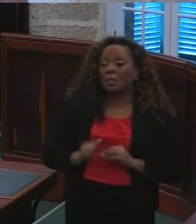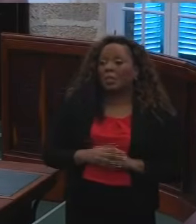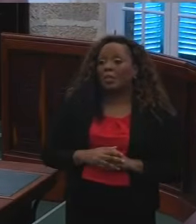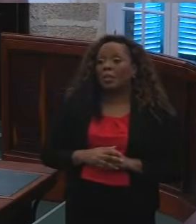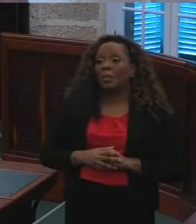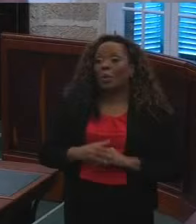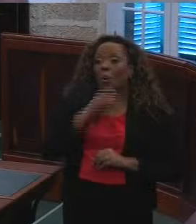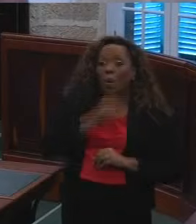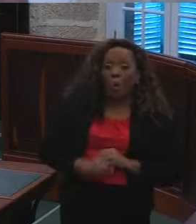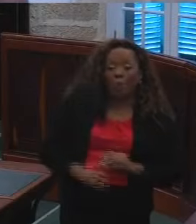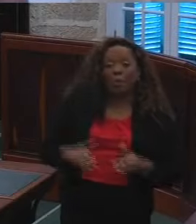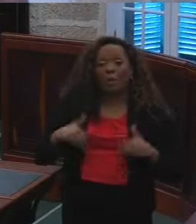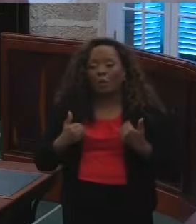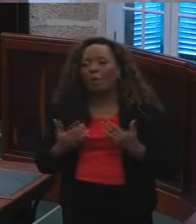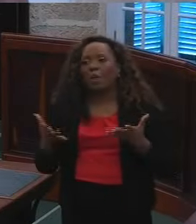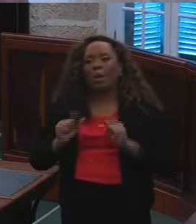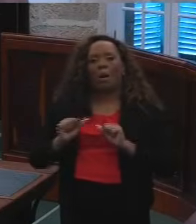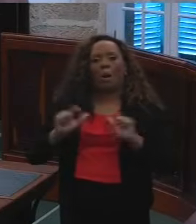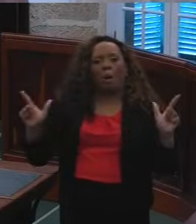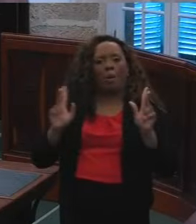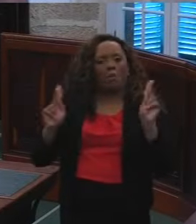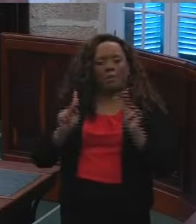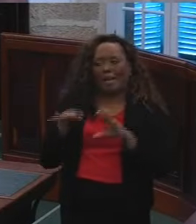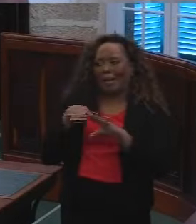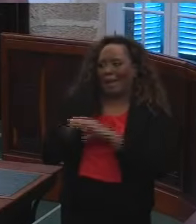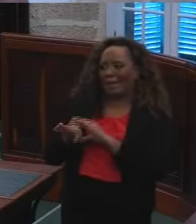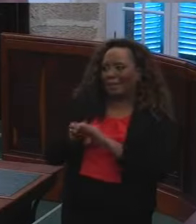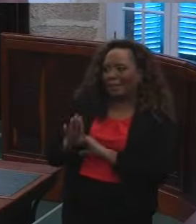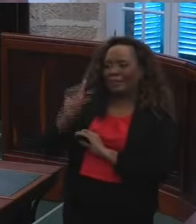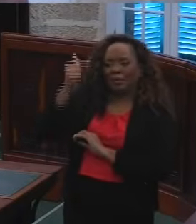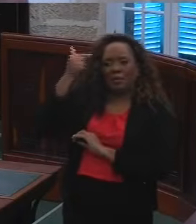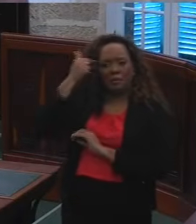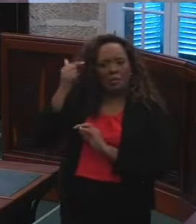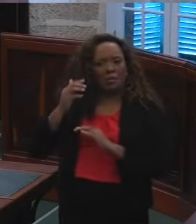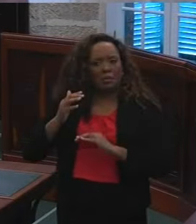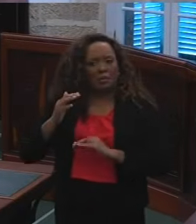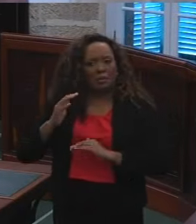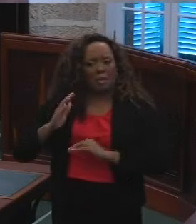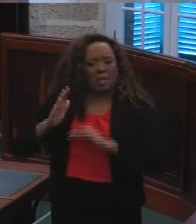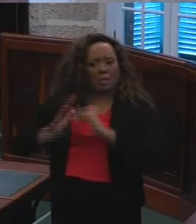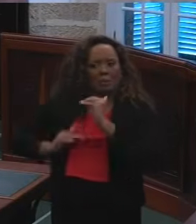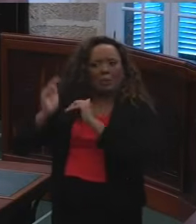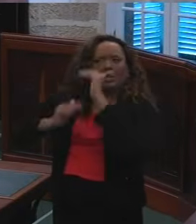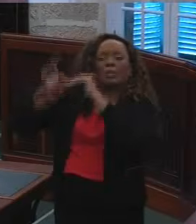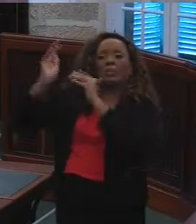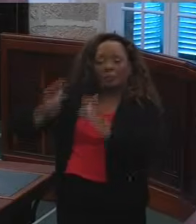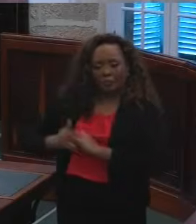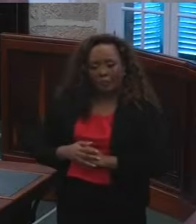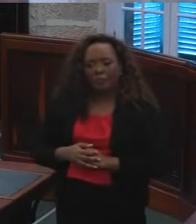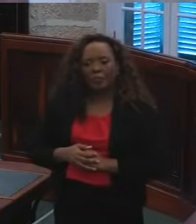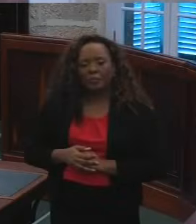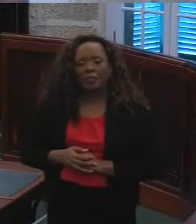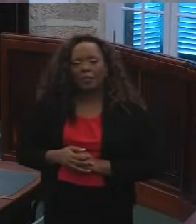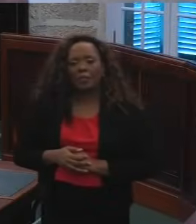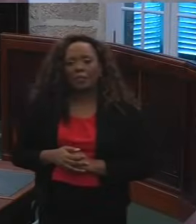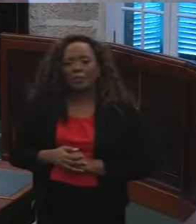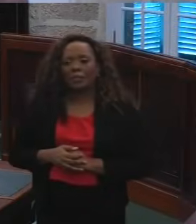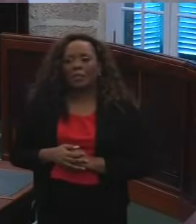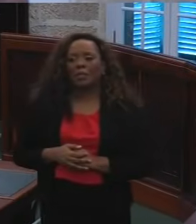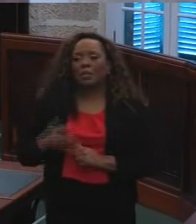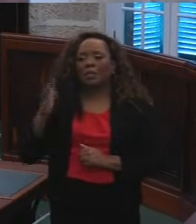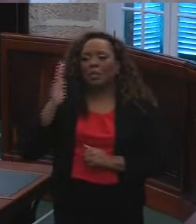the mandate of this government. And we have said, and made a commitment that we are going to start with